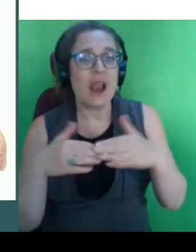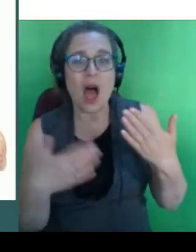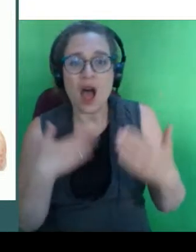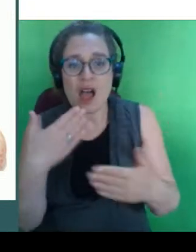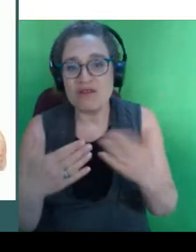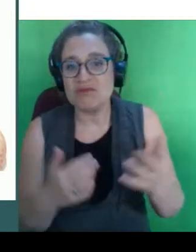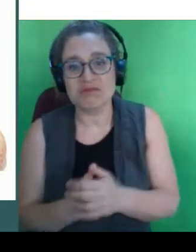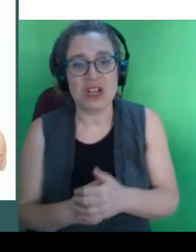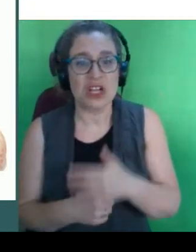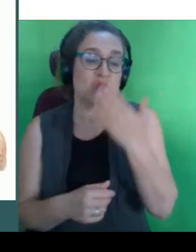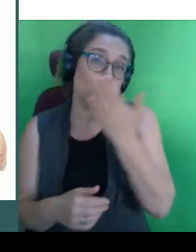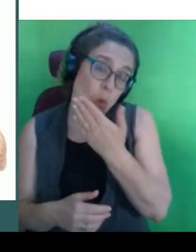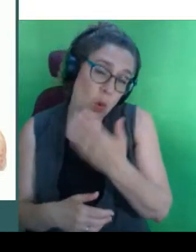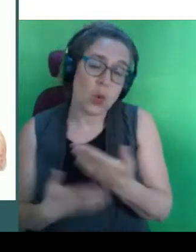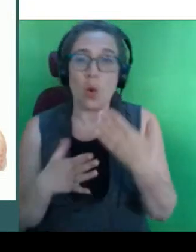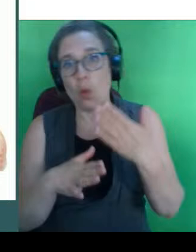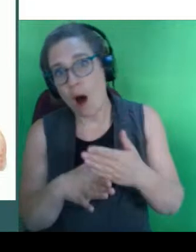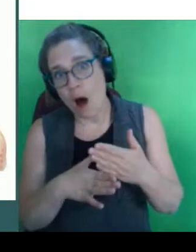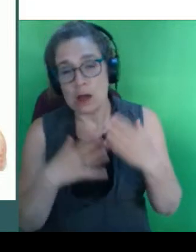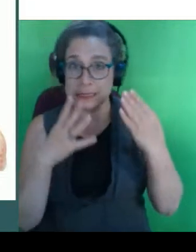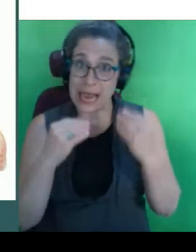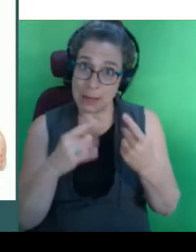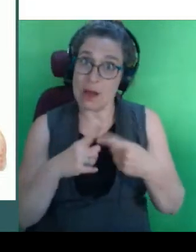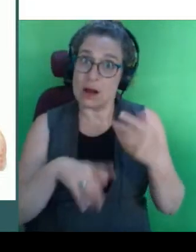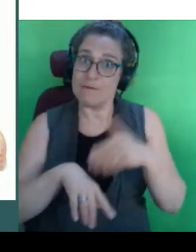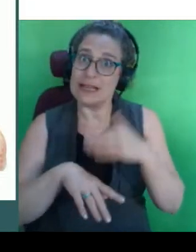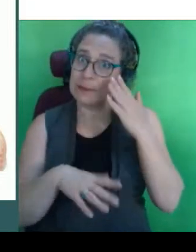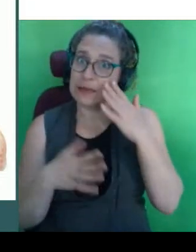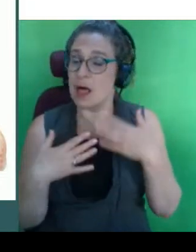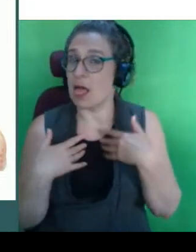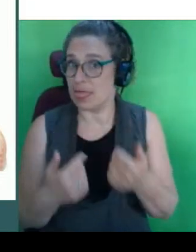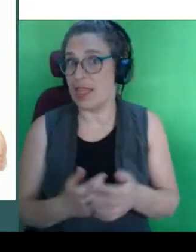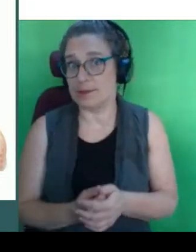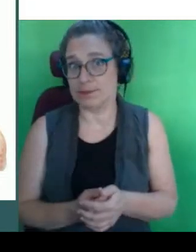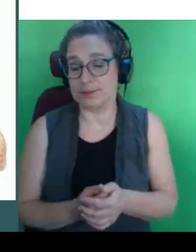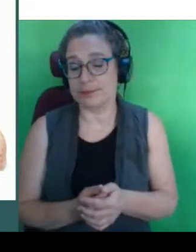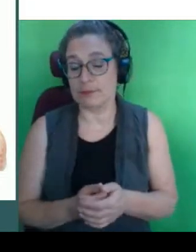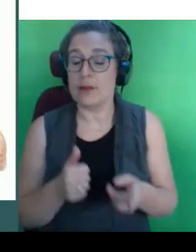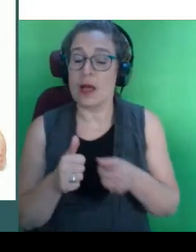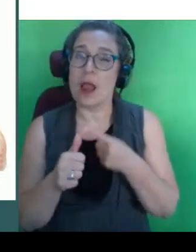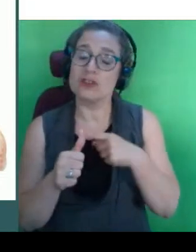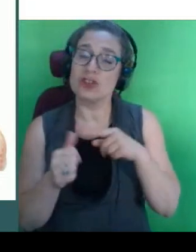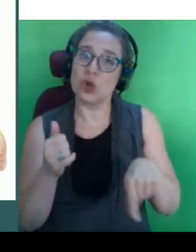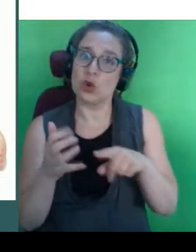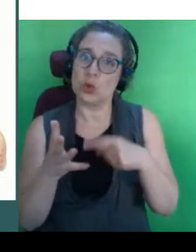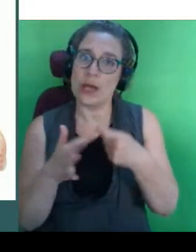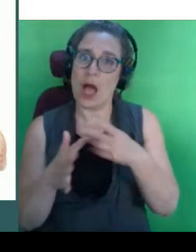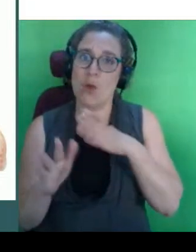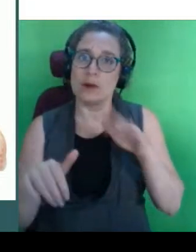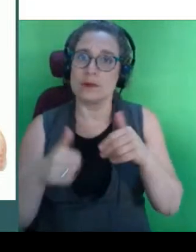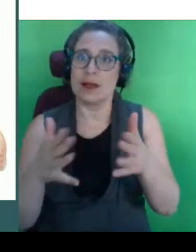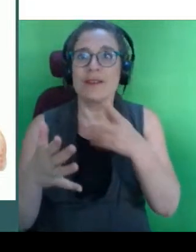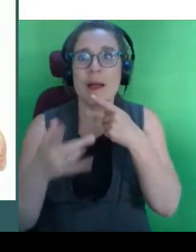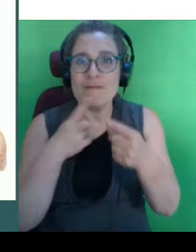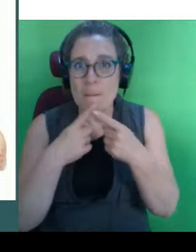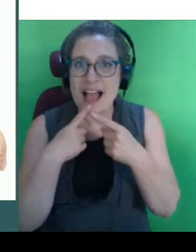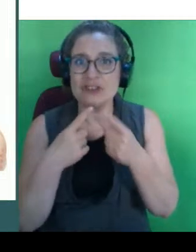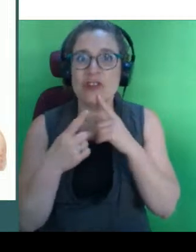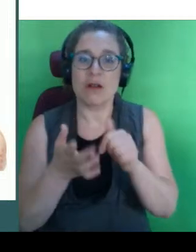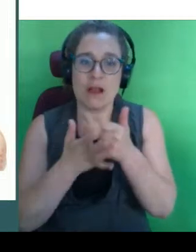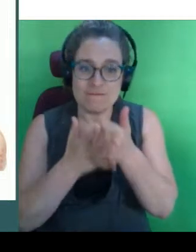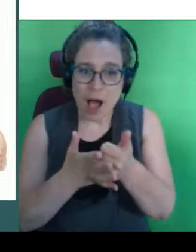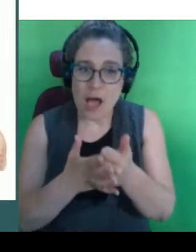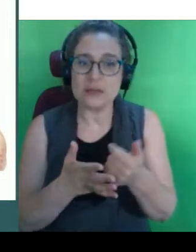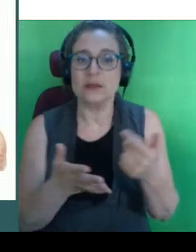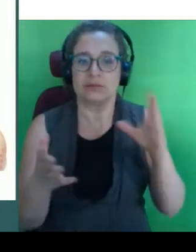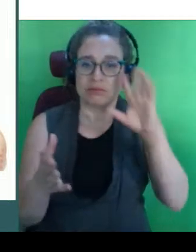course, mental health. So Allergy UK, we aim to provide information, advice, and support for the allergic community, to raise awareness of